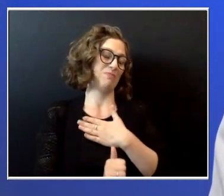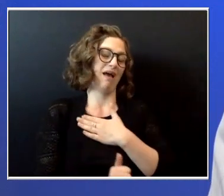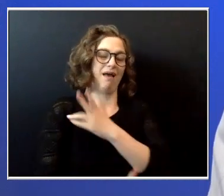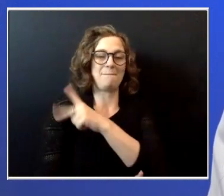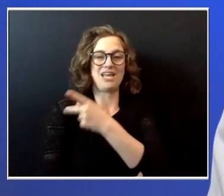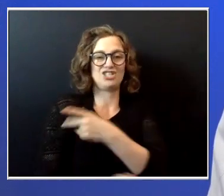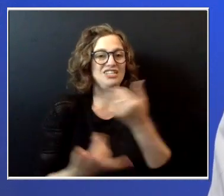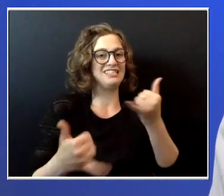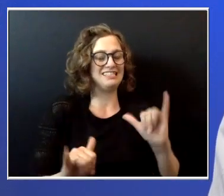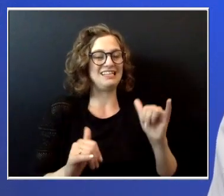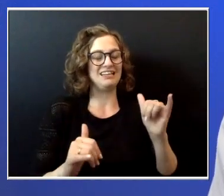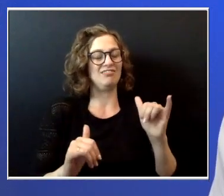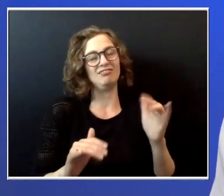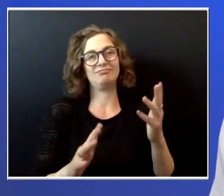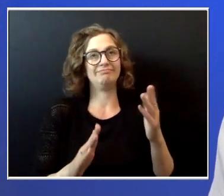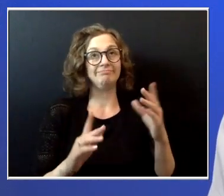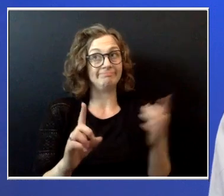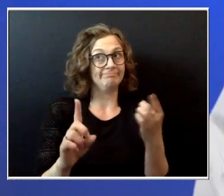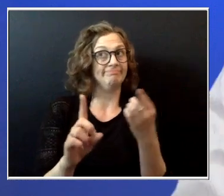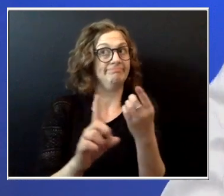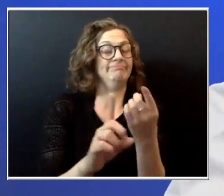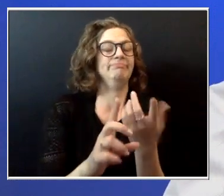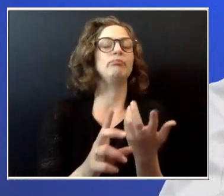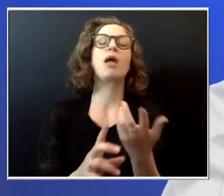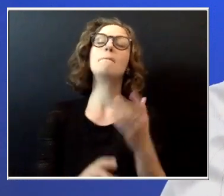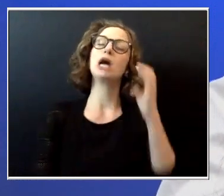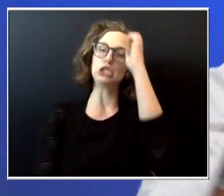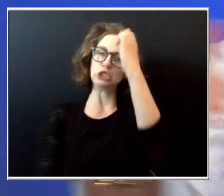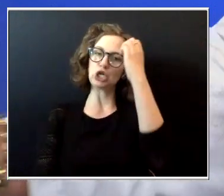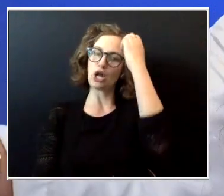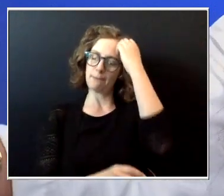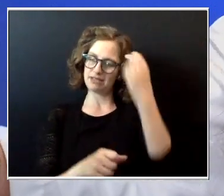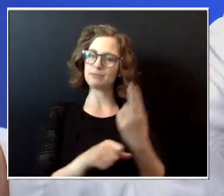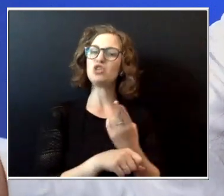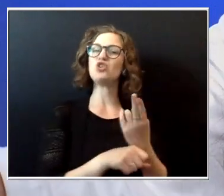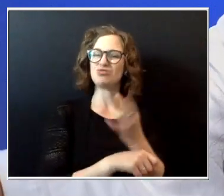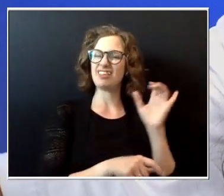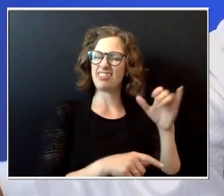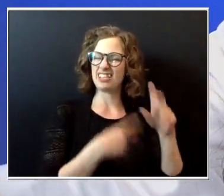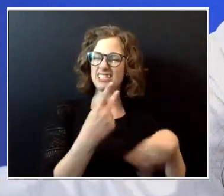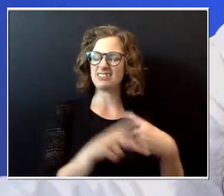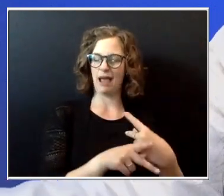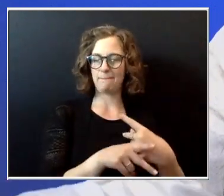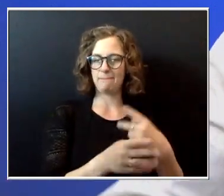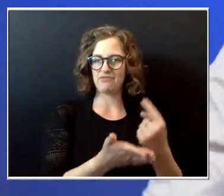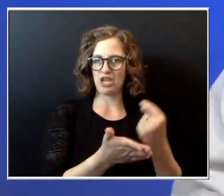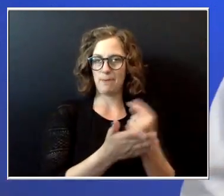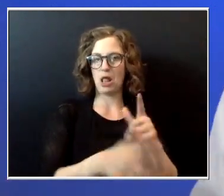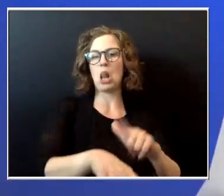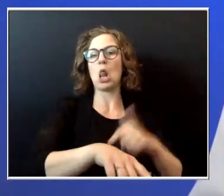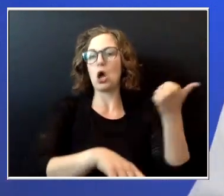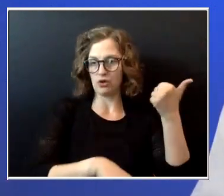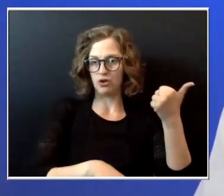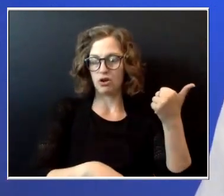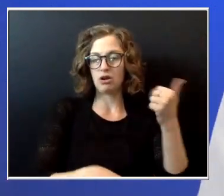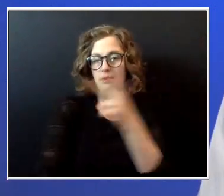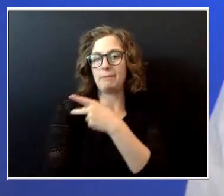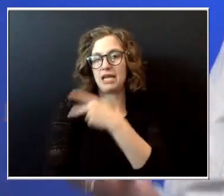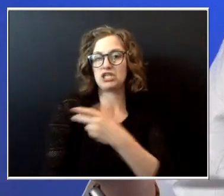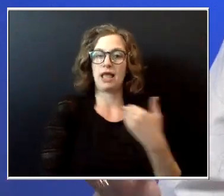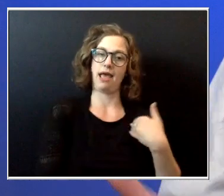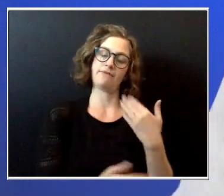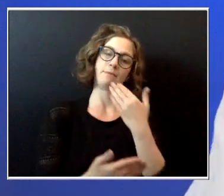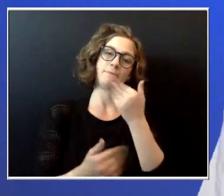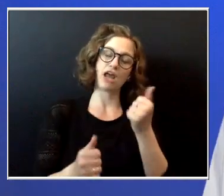in Europe, they've been doing this longer, and patients are having better long-term suppression. Let's say you get sick or you go to a Chiefs game